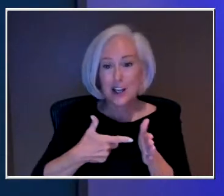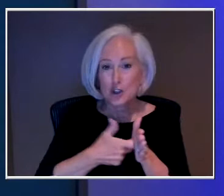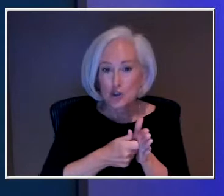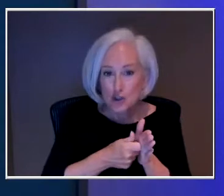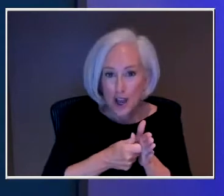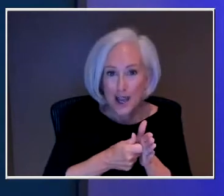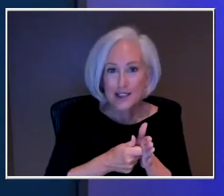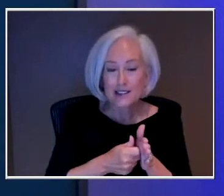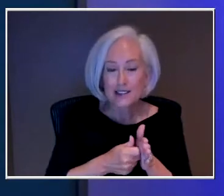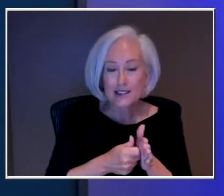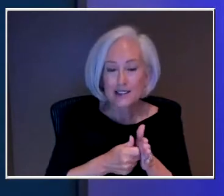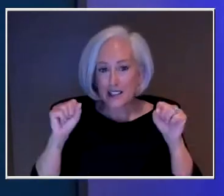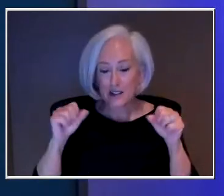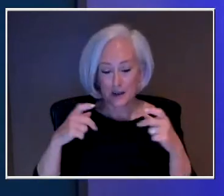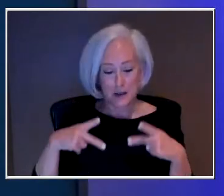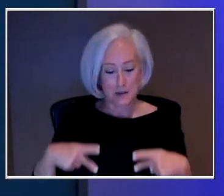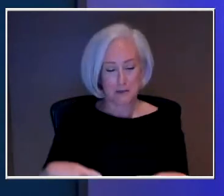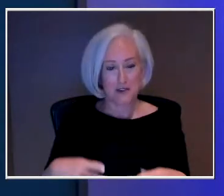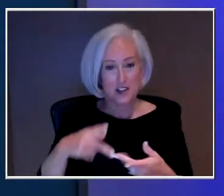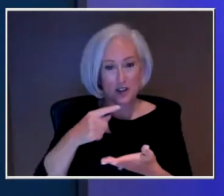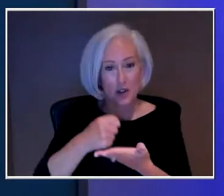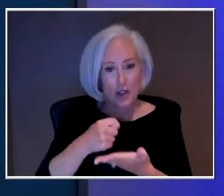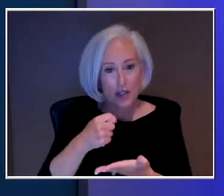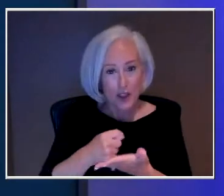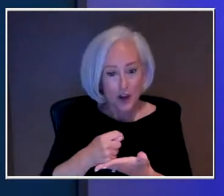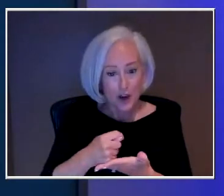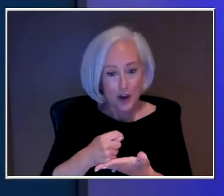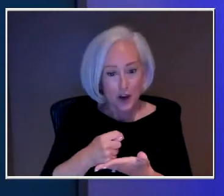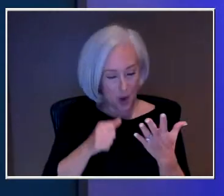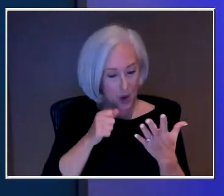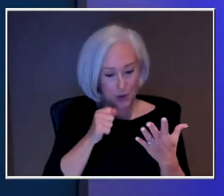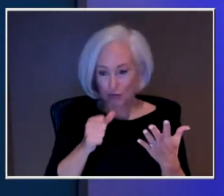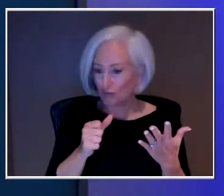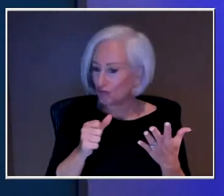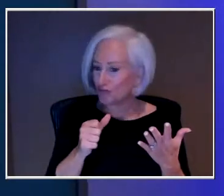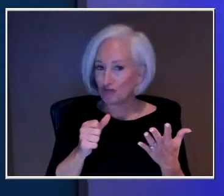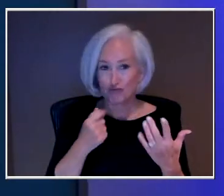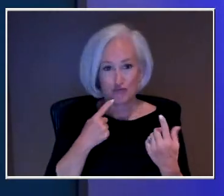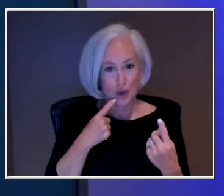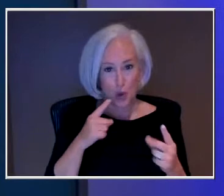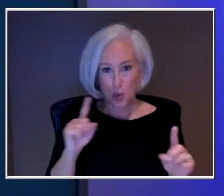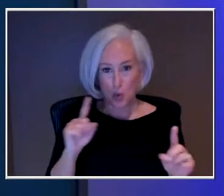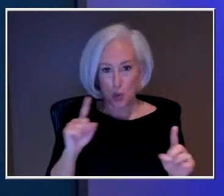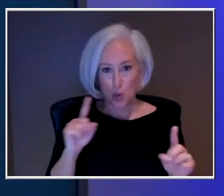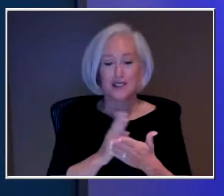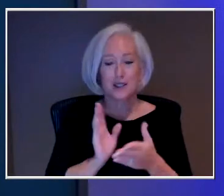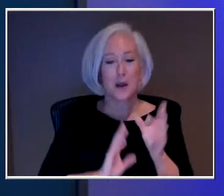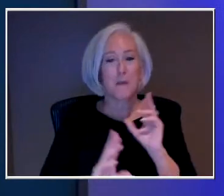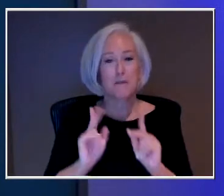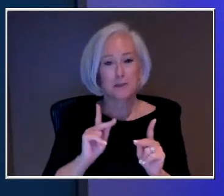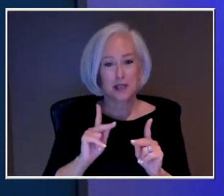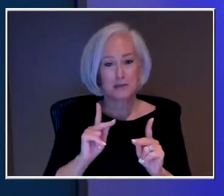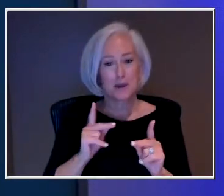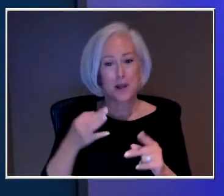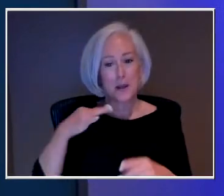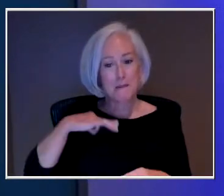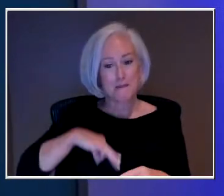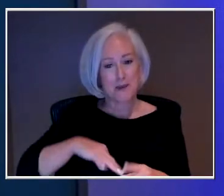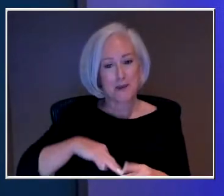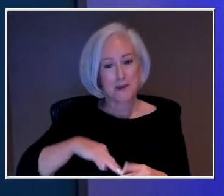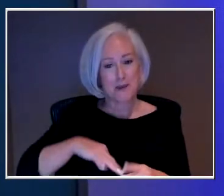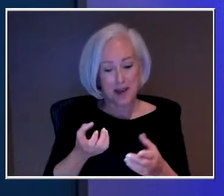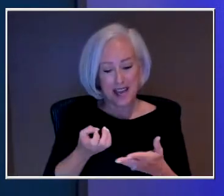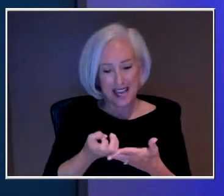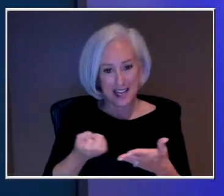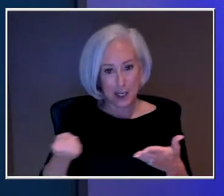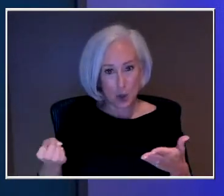when those don't work, some patients benefit from a special device implanted into their back. Today, we're hearing about the huge